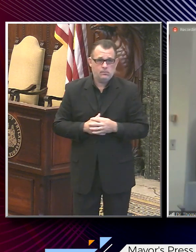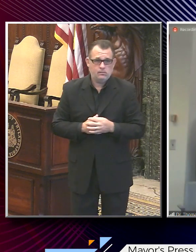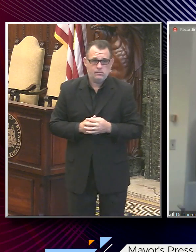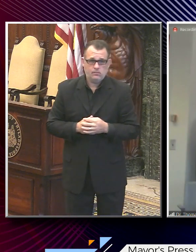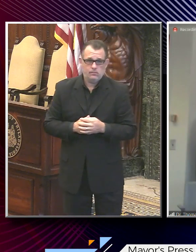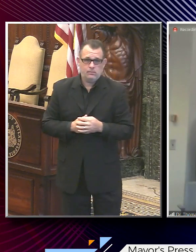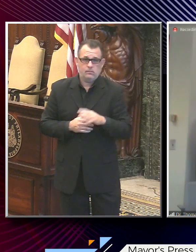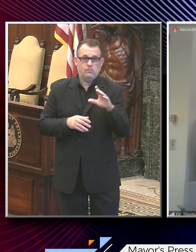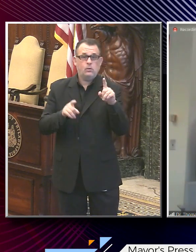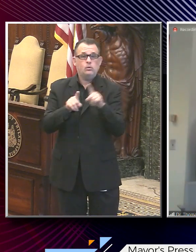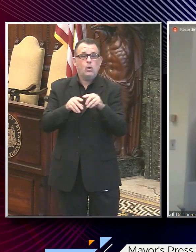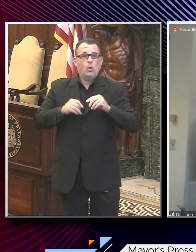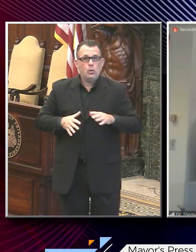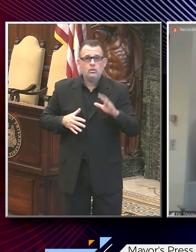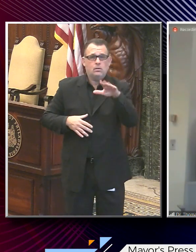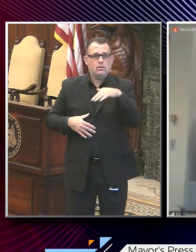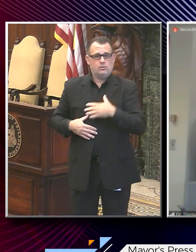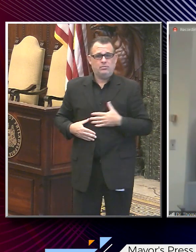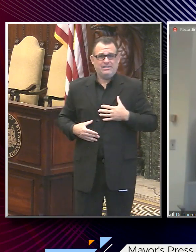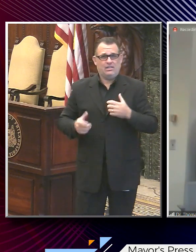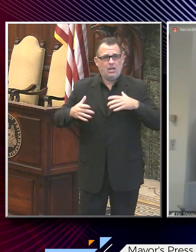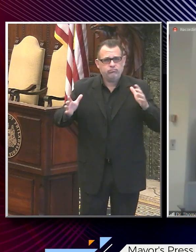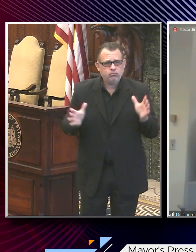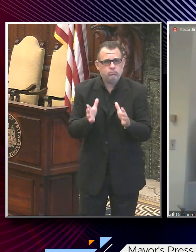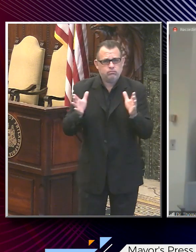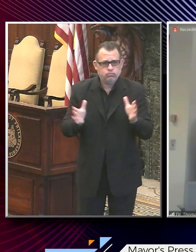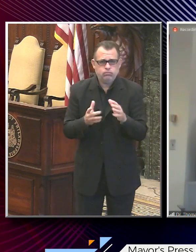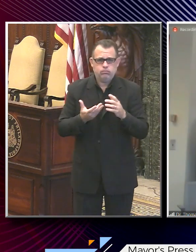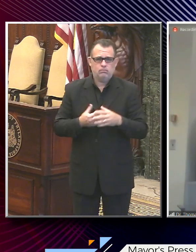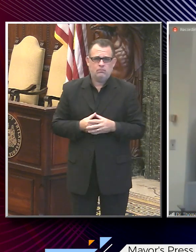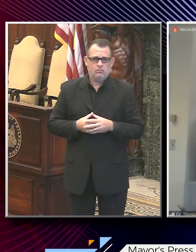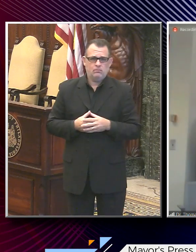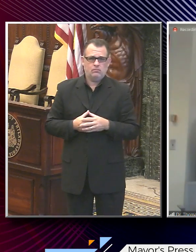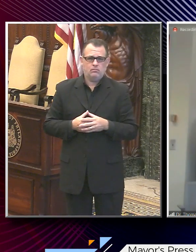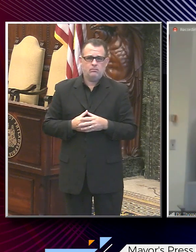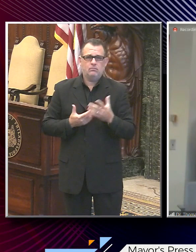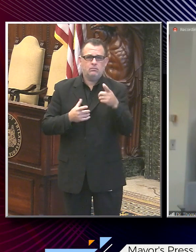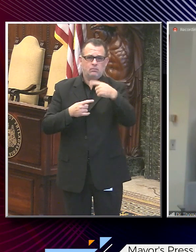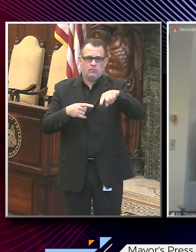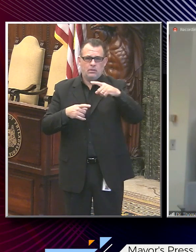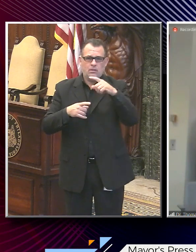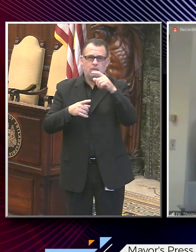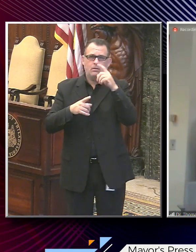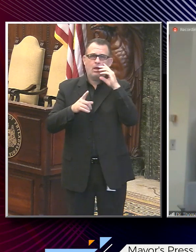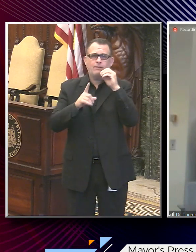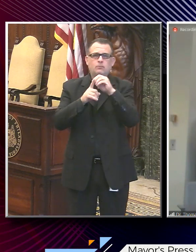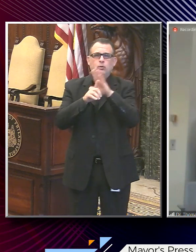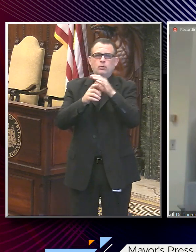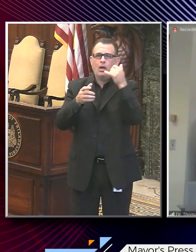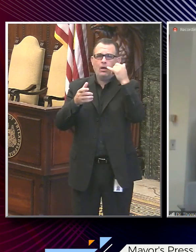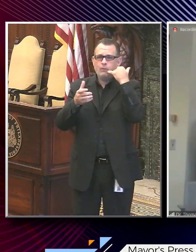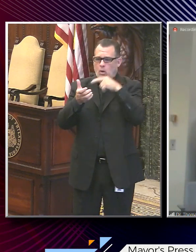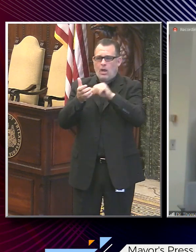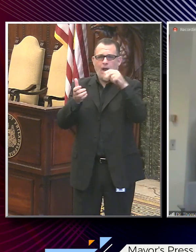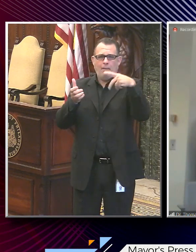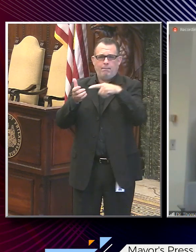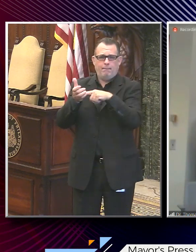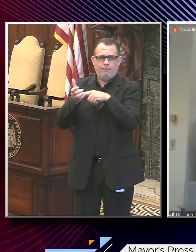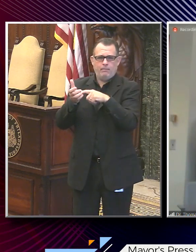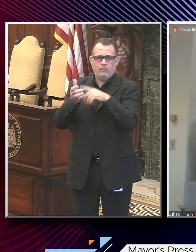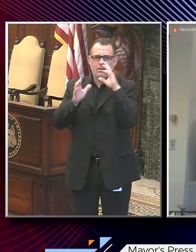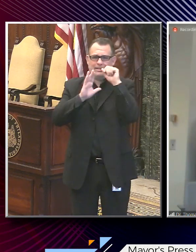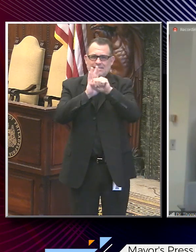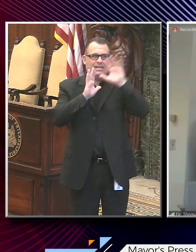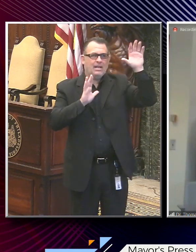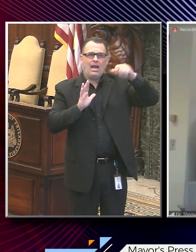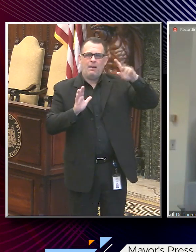restaurant owners to promote the exposure notification app that the state announced just the other day. What this app does to remind people is